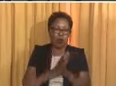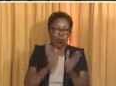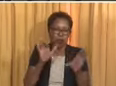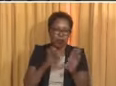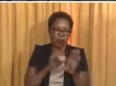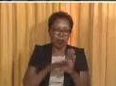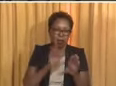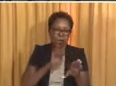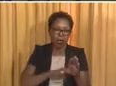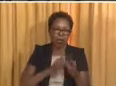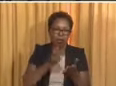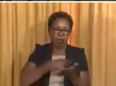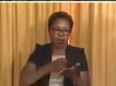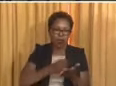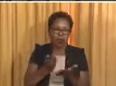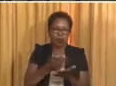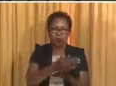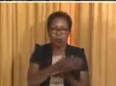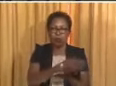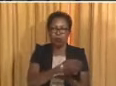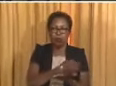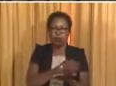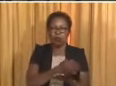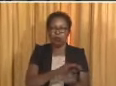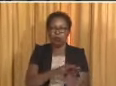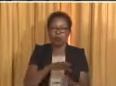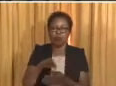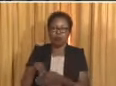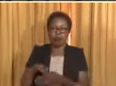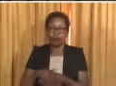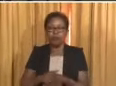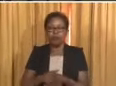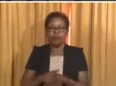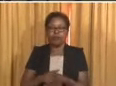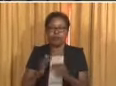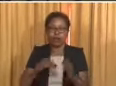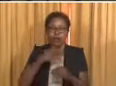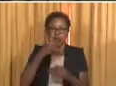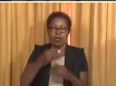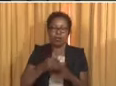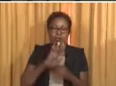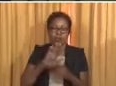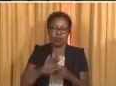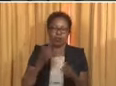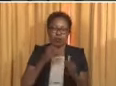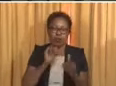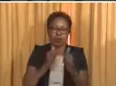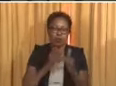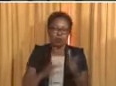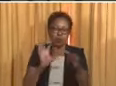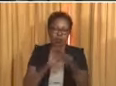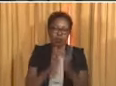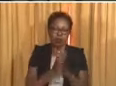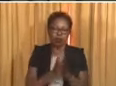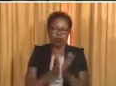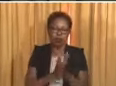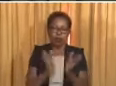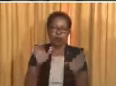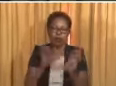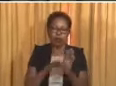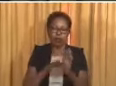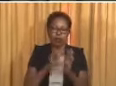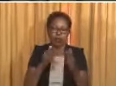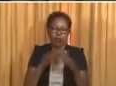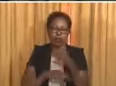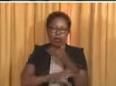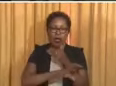signatures. And moving on to the next step is to consider whether there was public participation at the county assemblies.